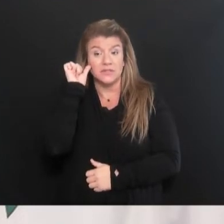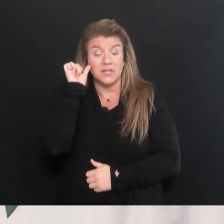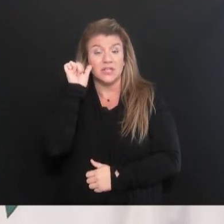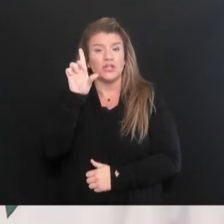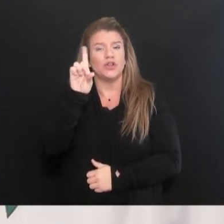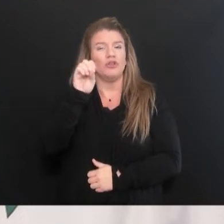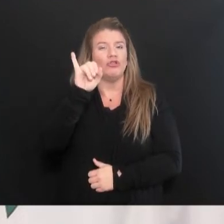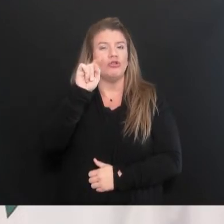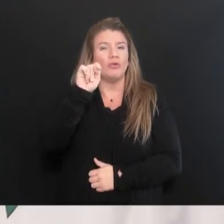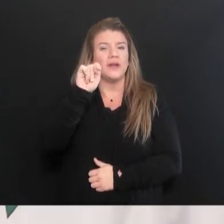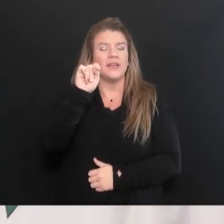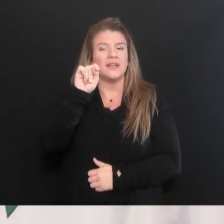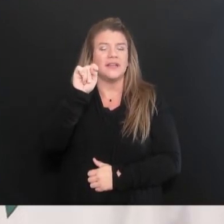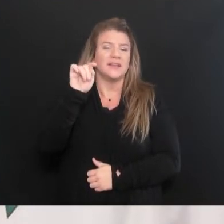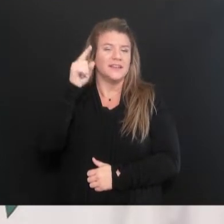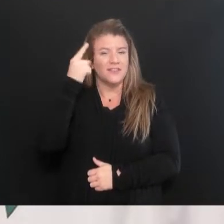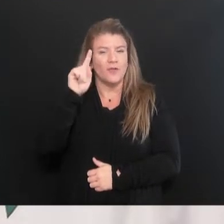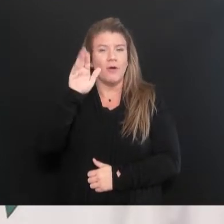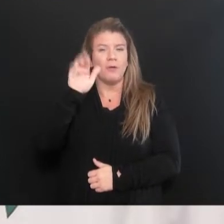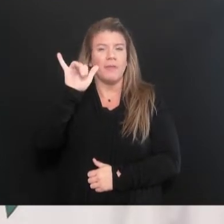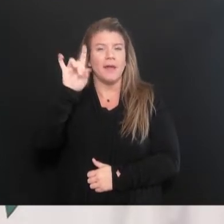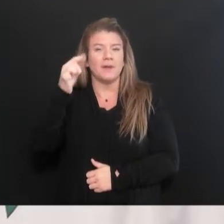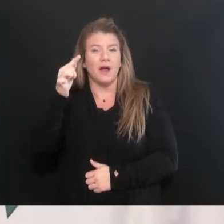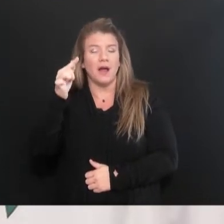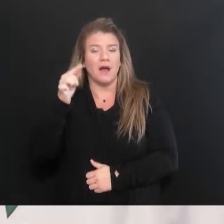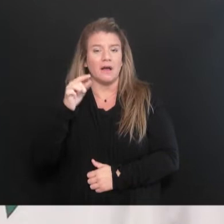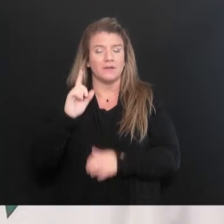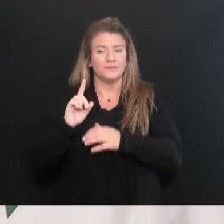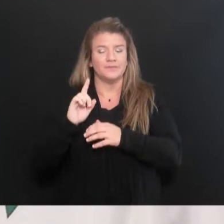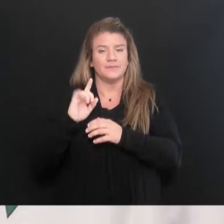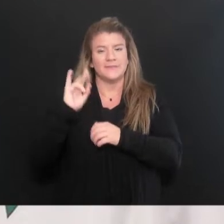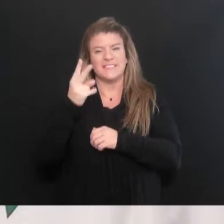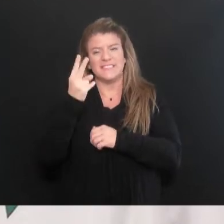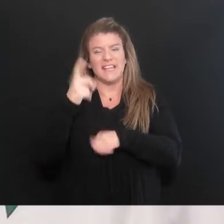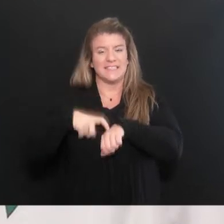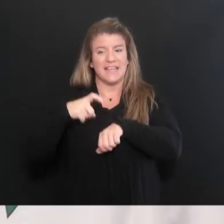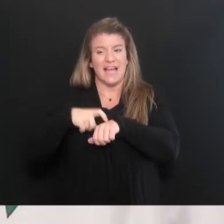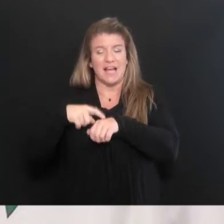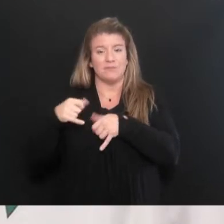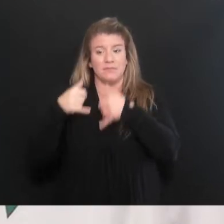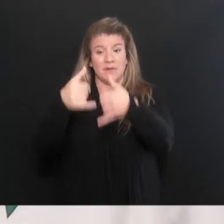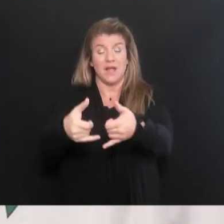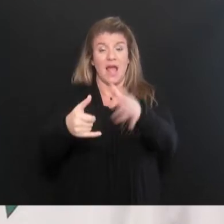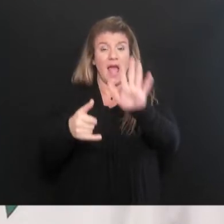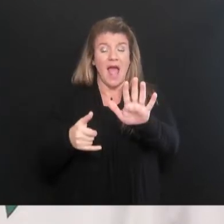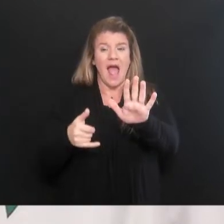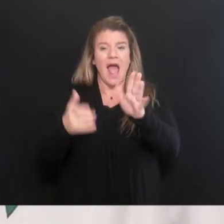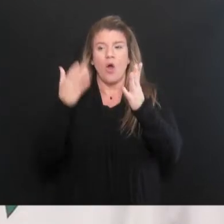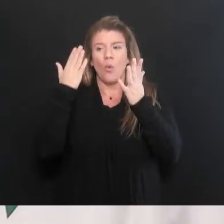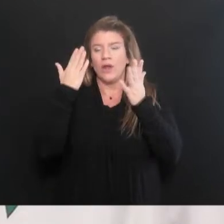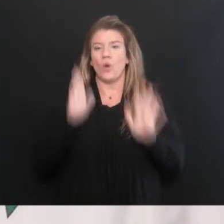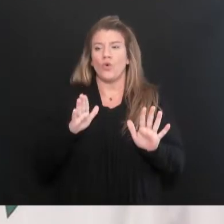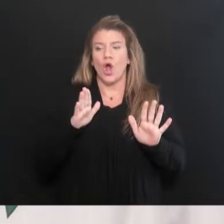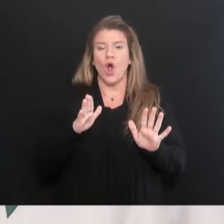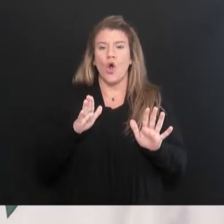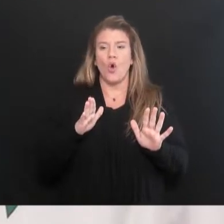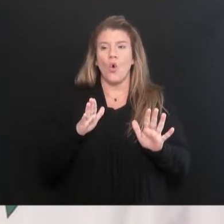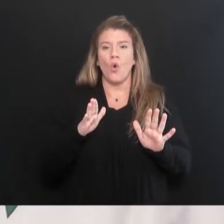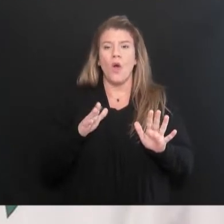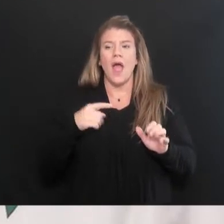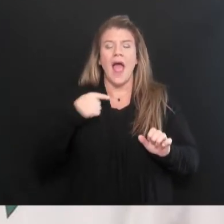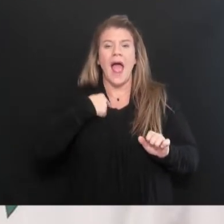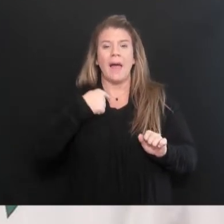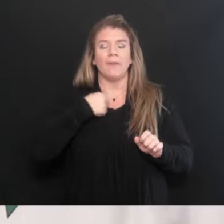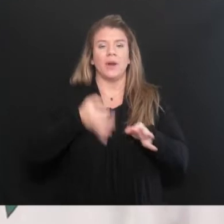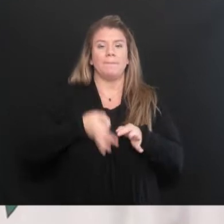It for Baby Dog Round 2. Our people don't know this, but I'm going to postpone the Do It for Baby Dog stuff